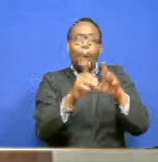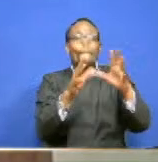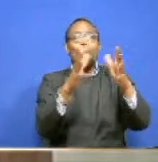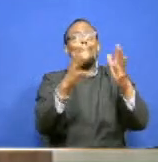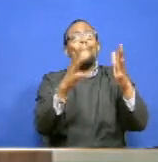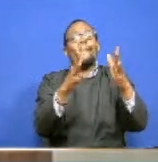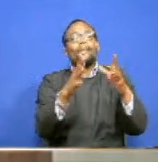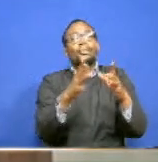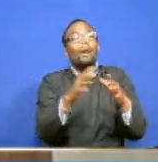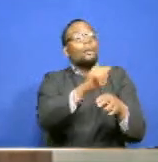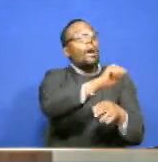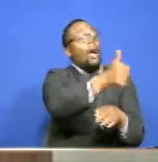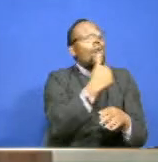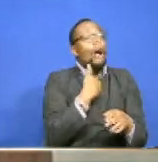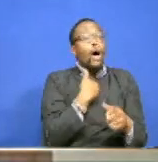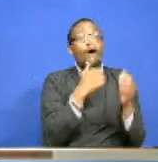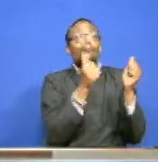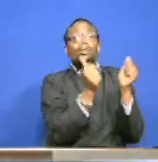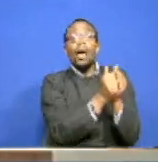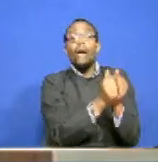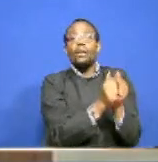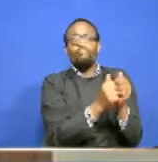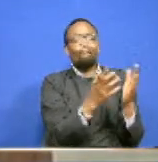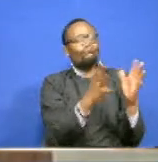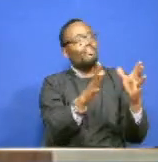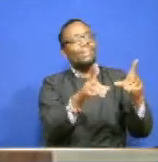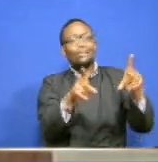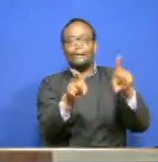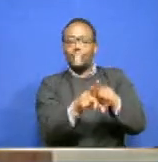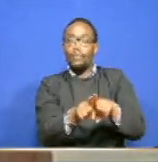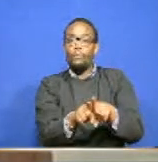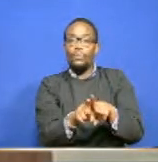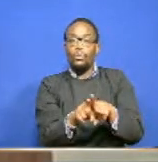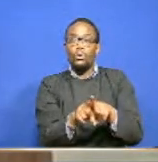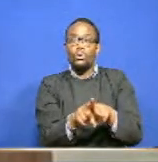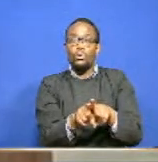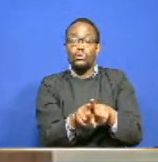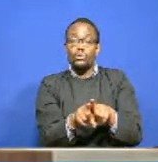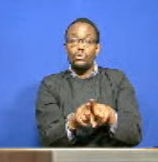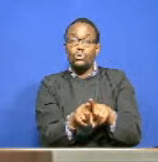with the one with five who made it 10. So 10 in this